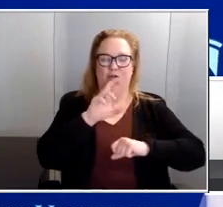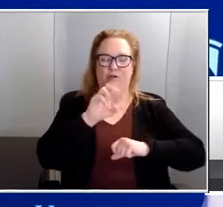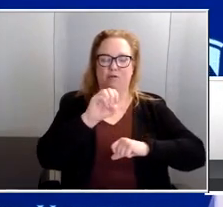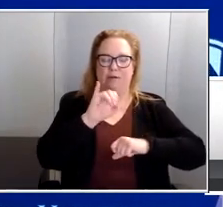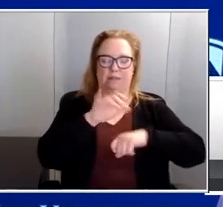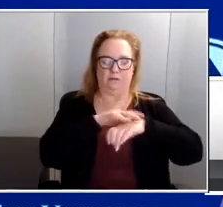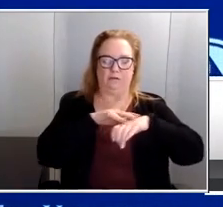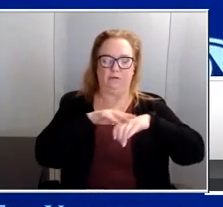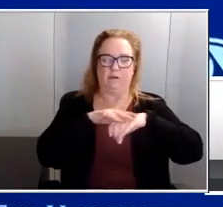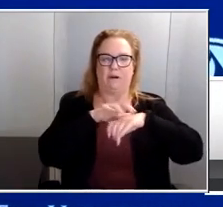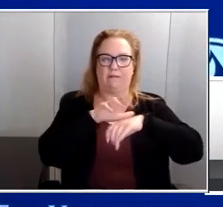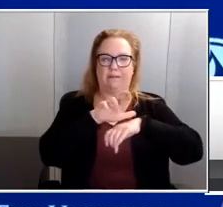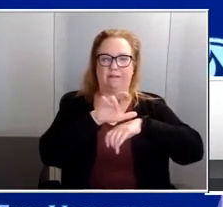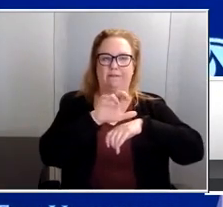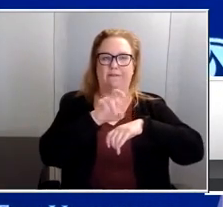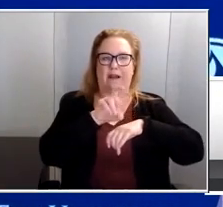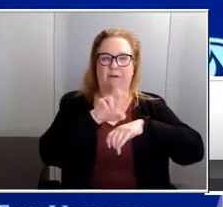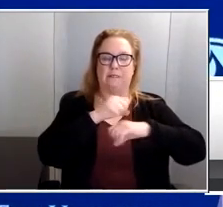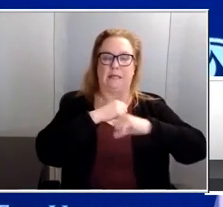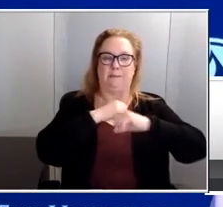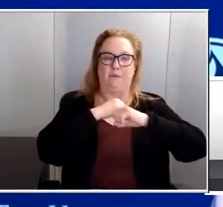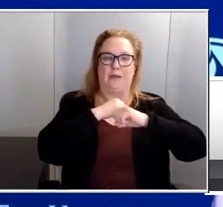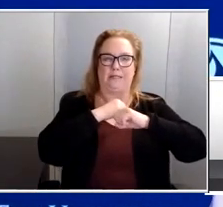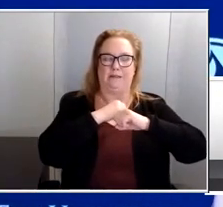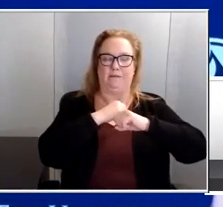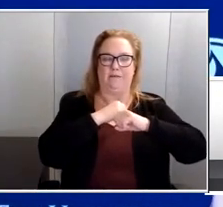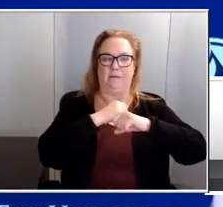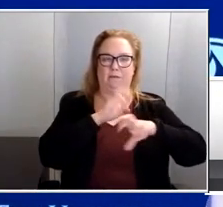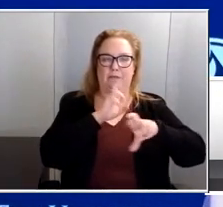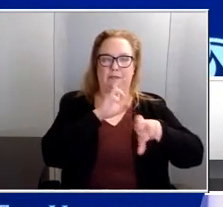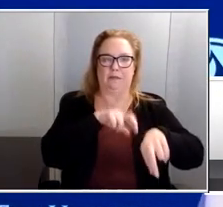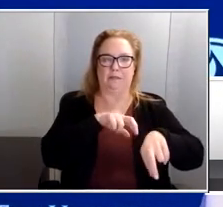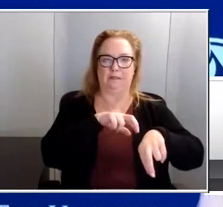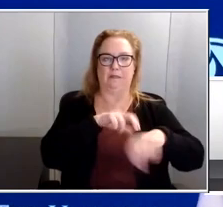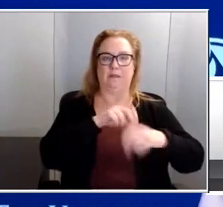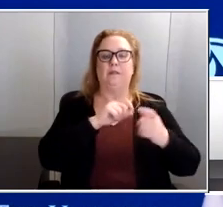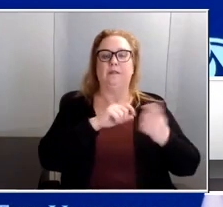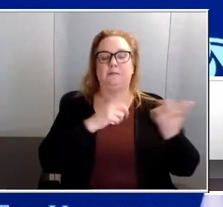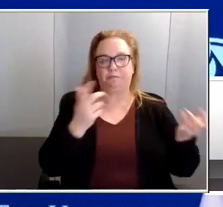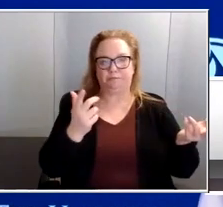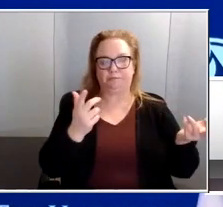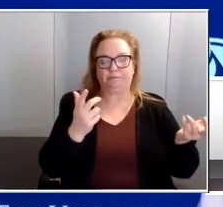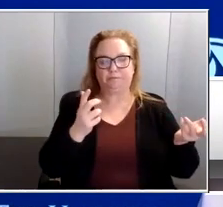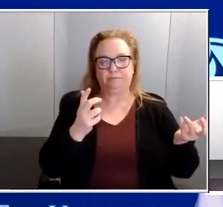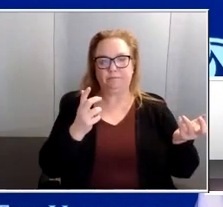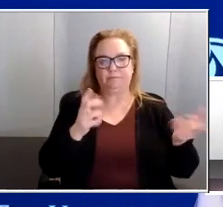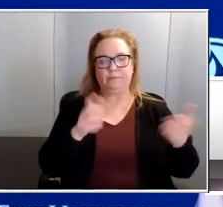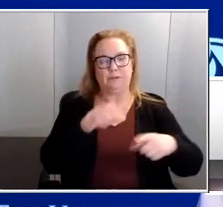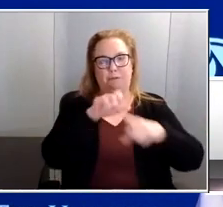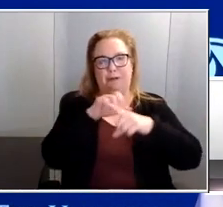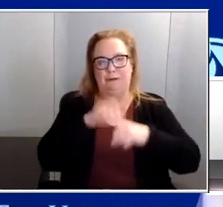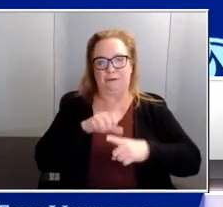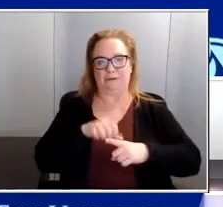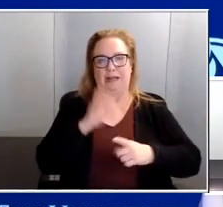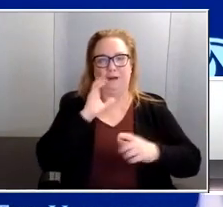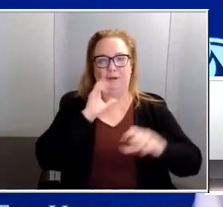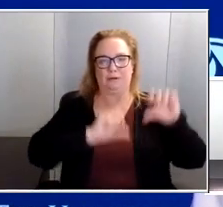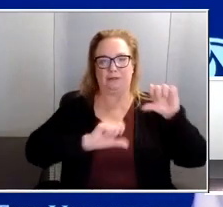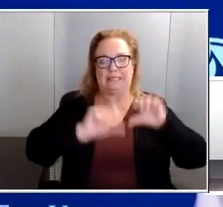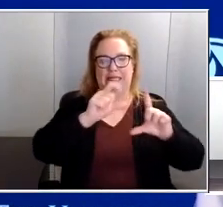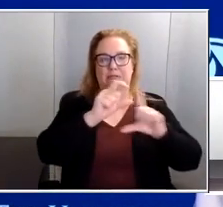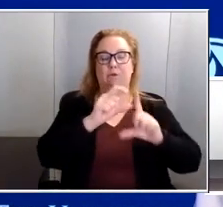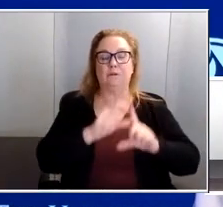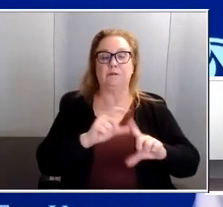virus, which help protect it from antibody responses as well. Glycosylation, so, you know, those are big words. I know those are science, but it's